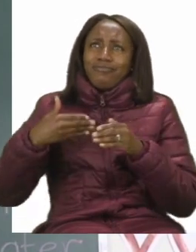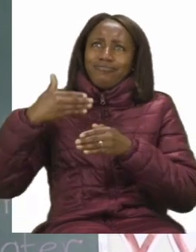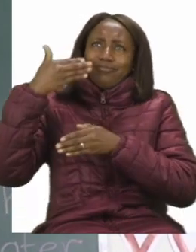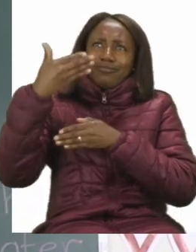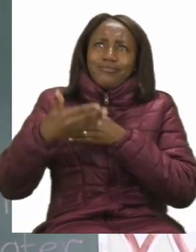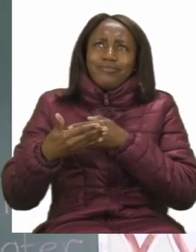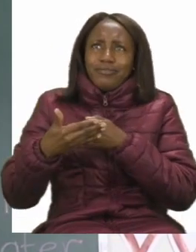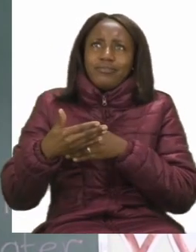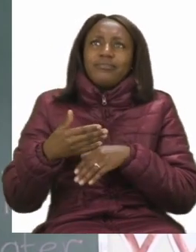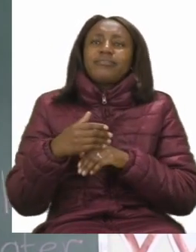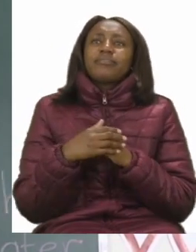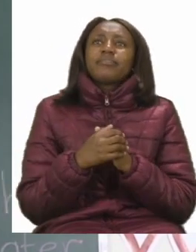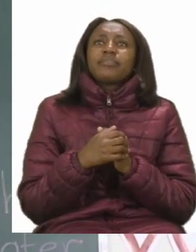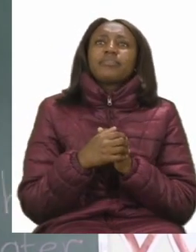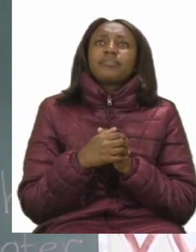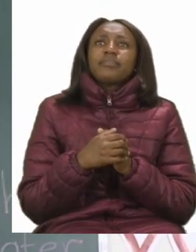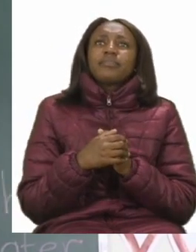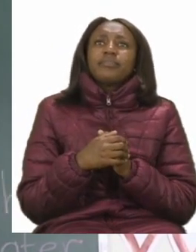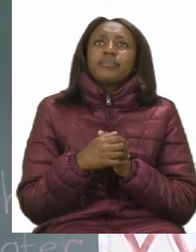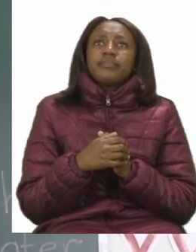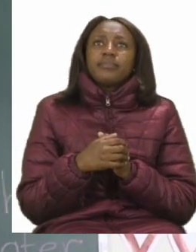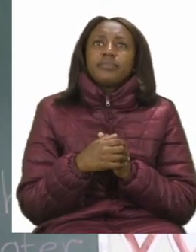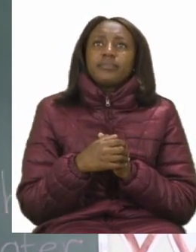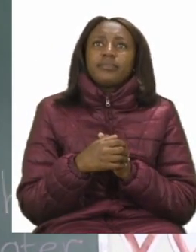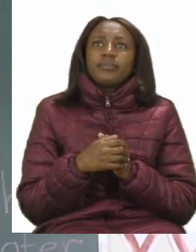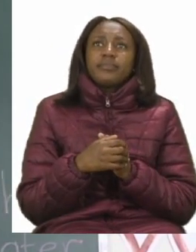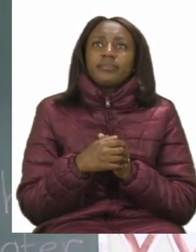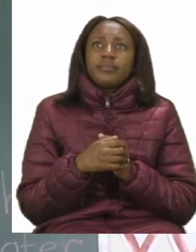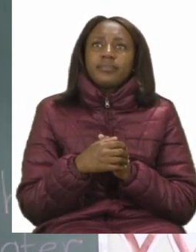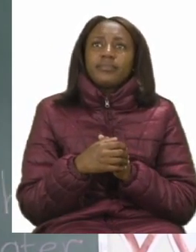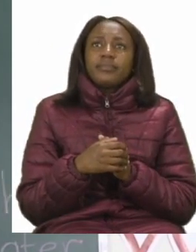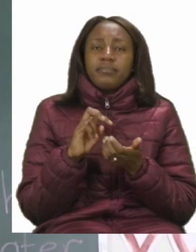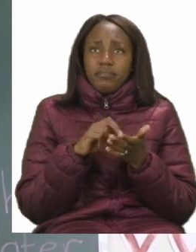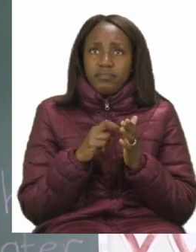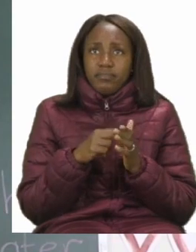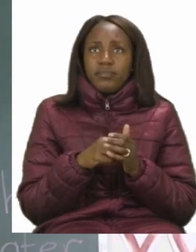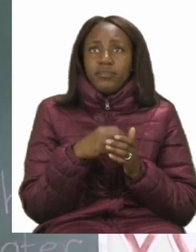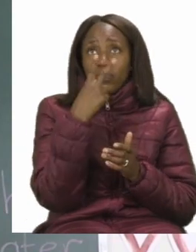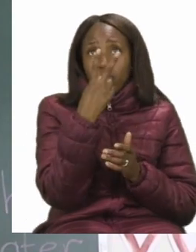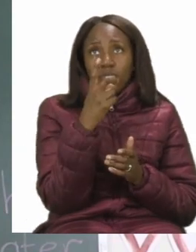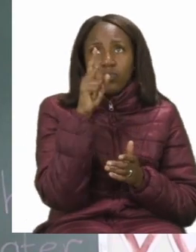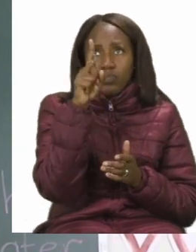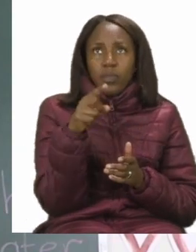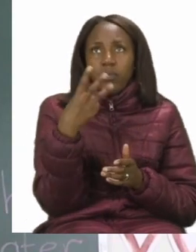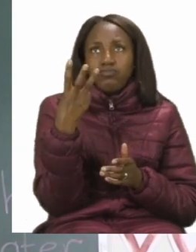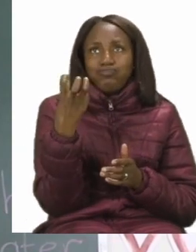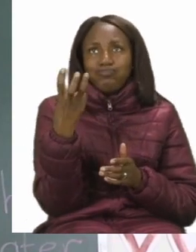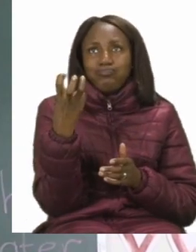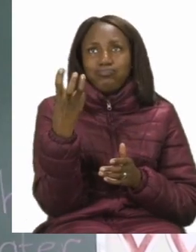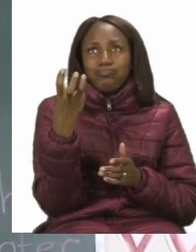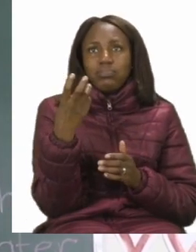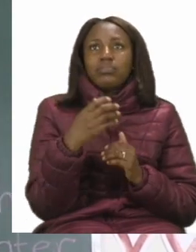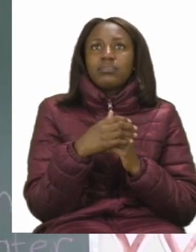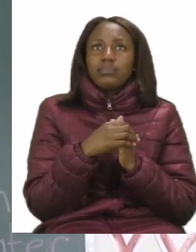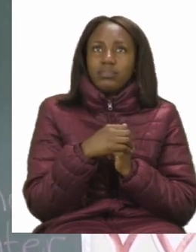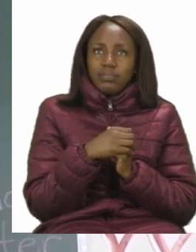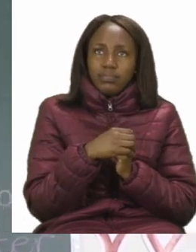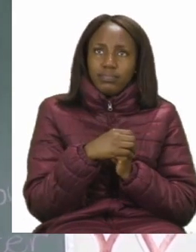later. Now, if we say half an hour later, we said earlier, then our time will be